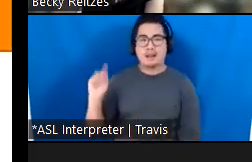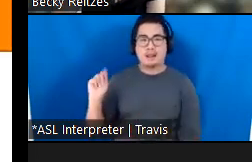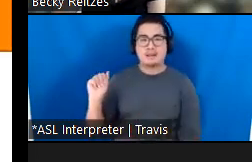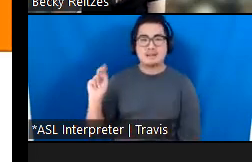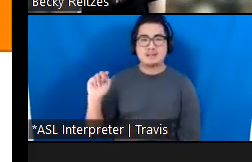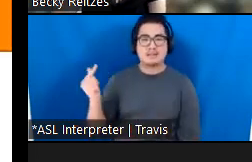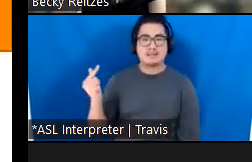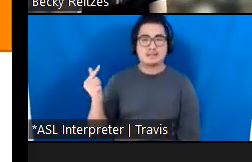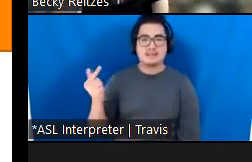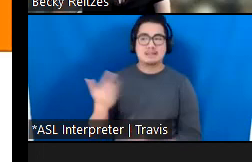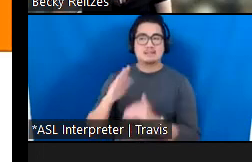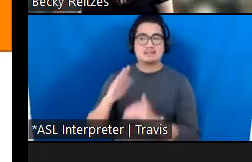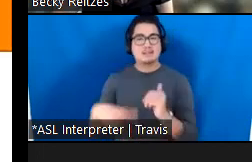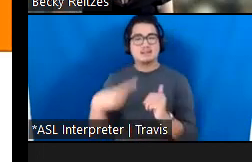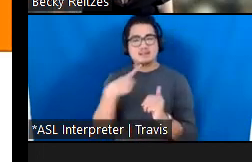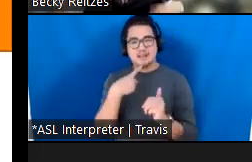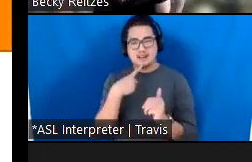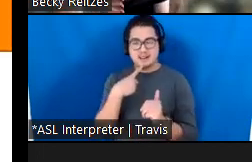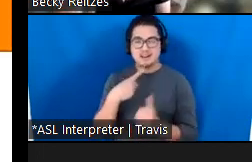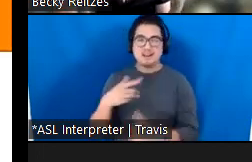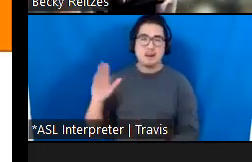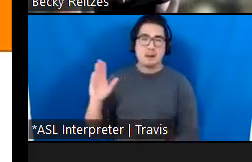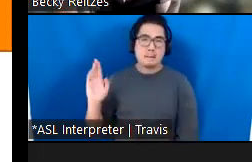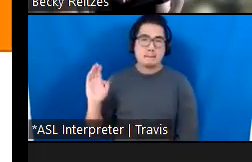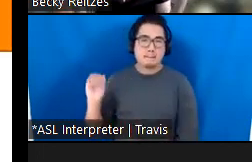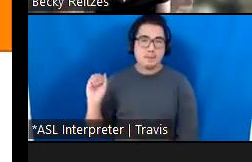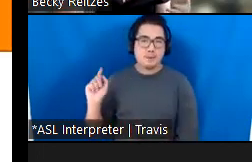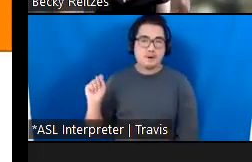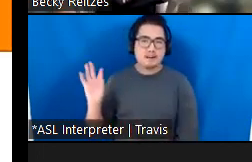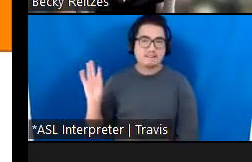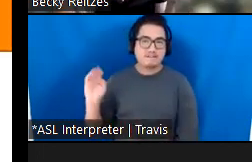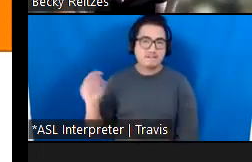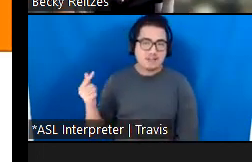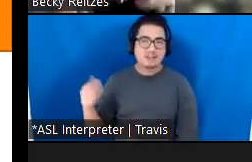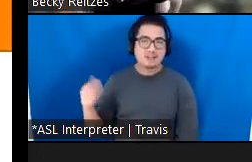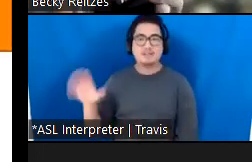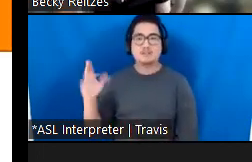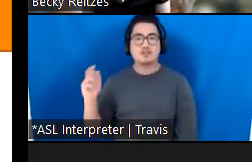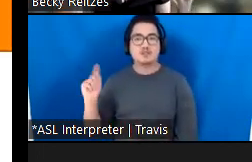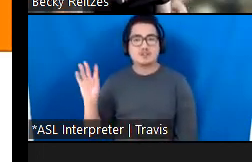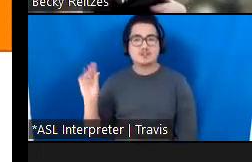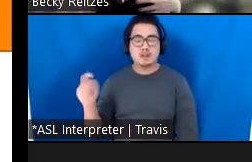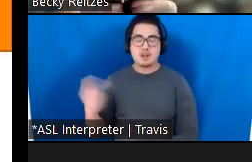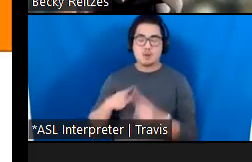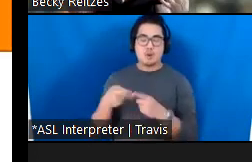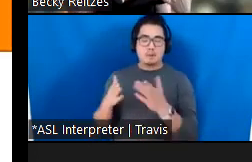than saying breastfeeding and chest feeding every time. So when someone is lactating, it means that they are